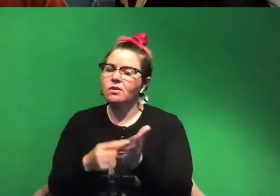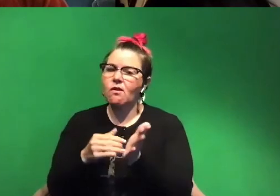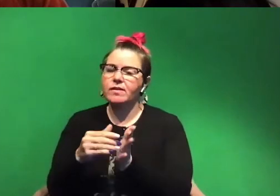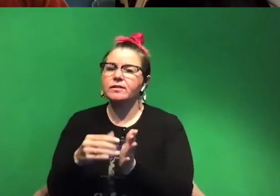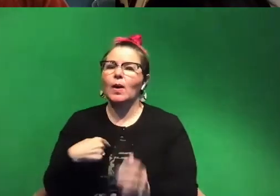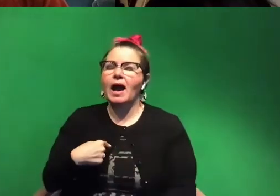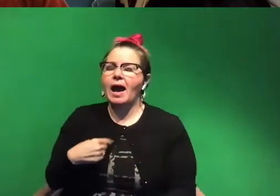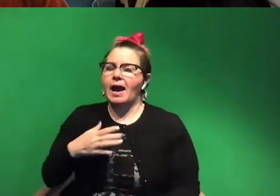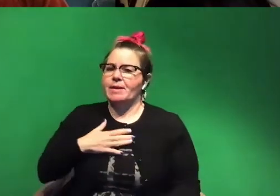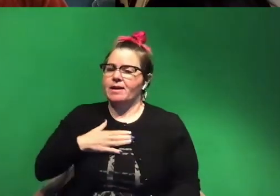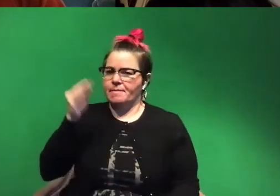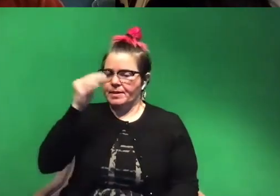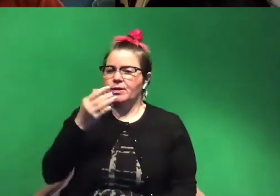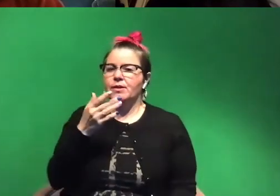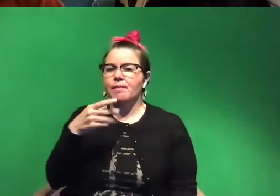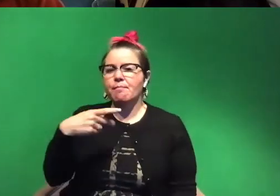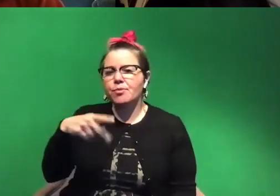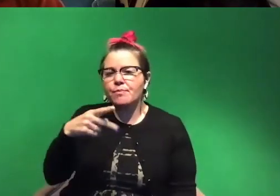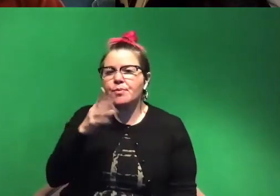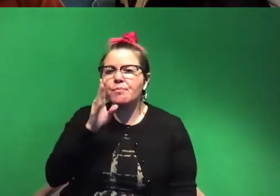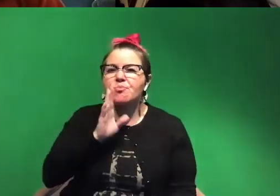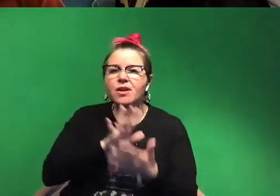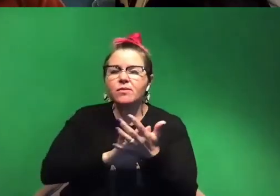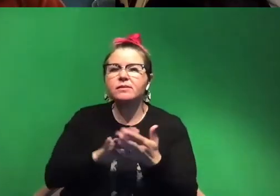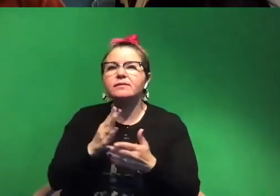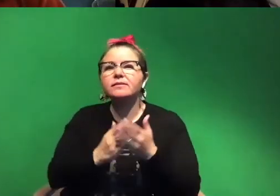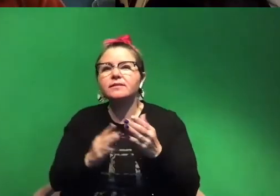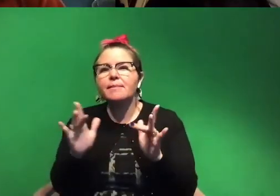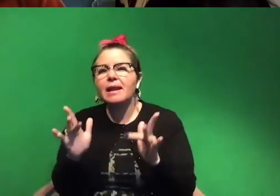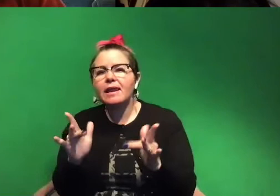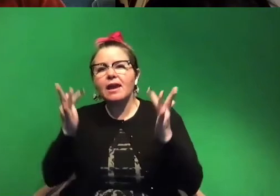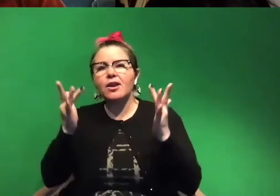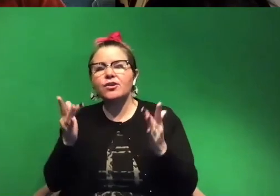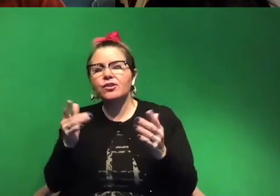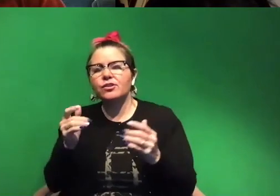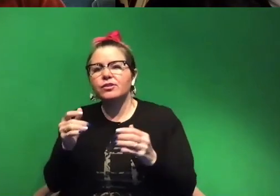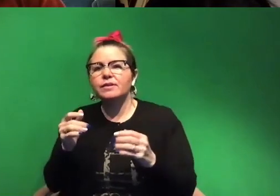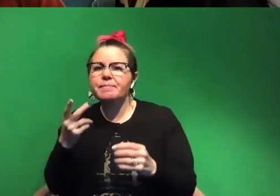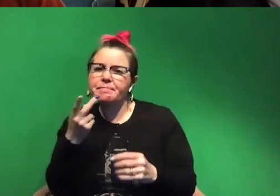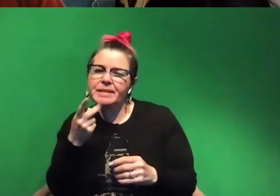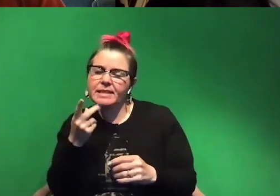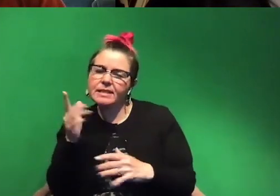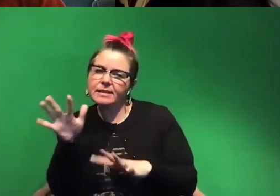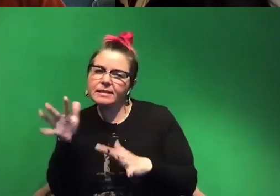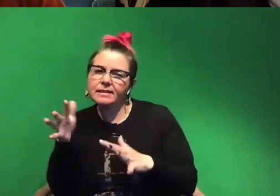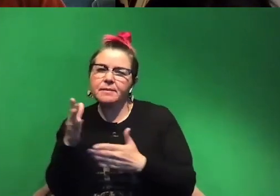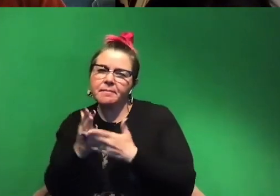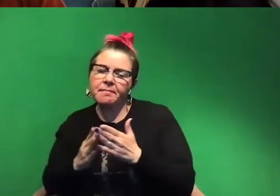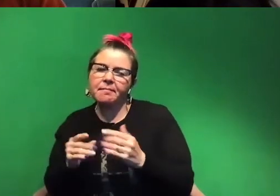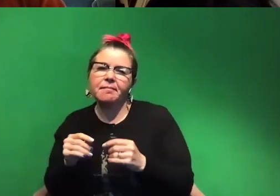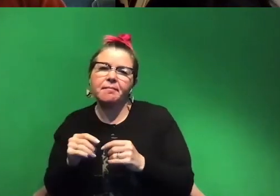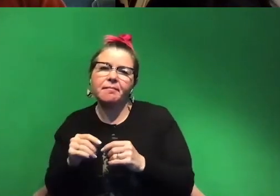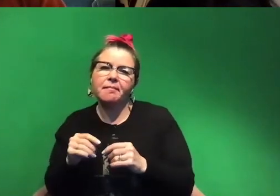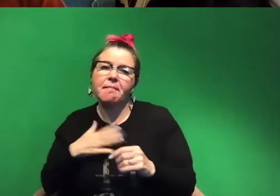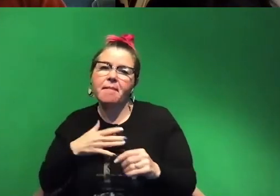sort of a purpley brown. Some of them are a little bit lighter in color, almost like a pink color. But my